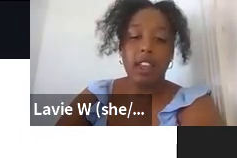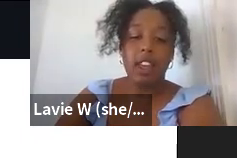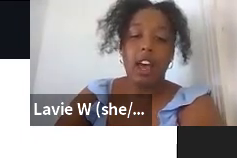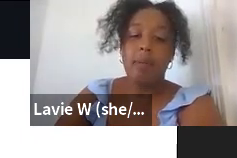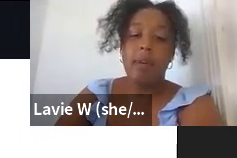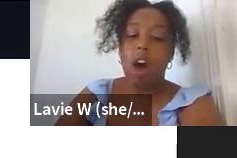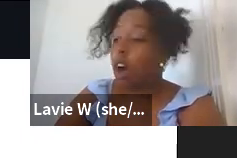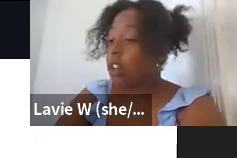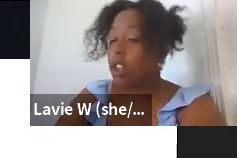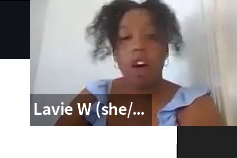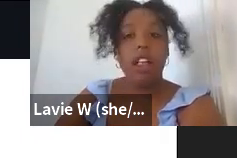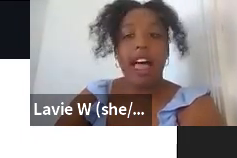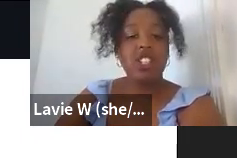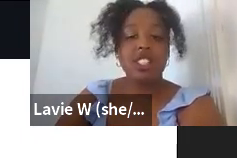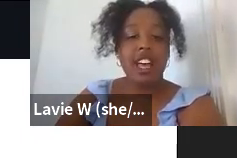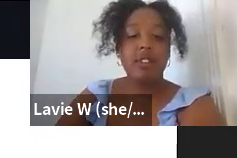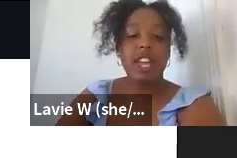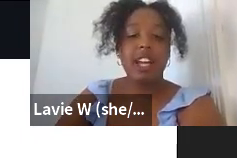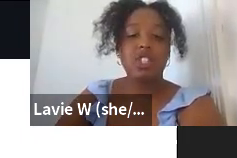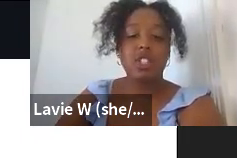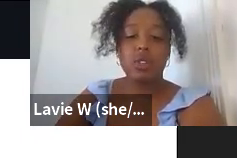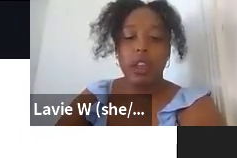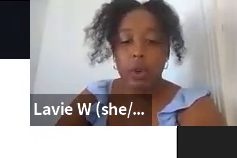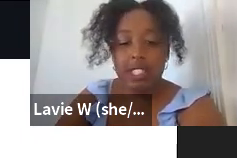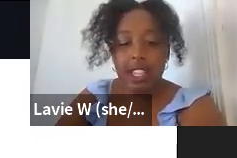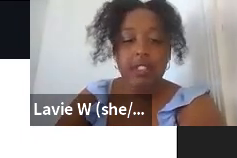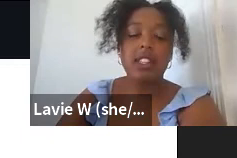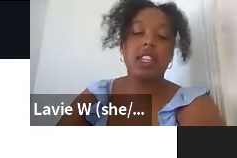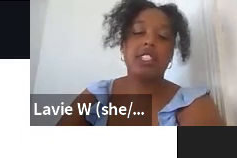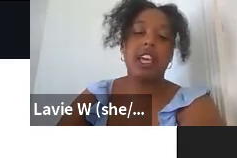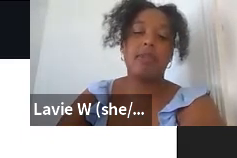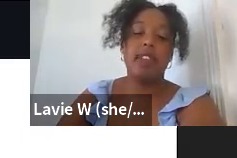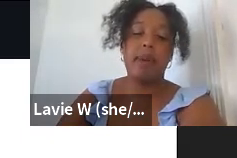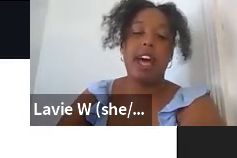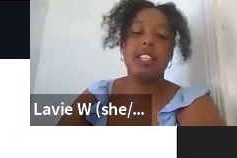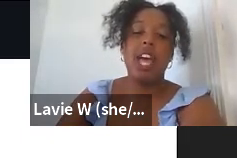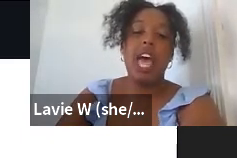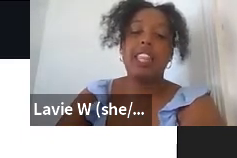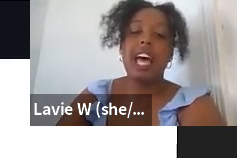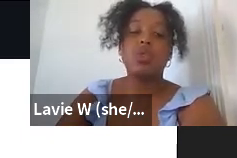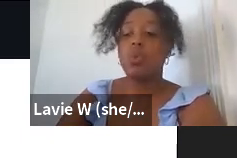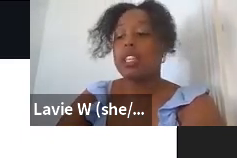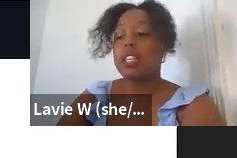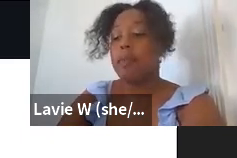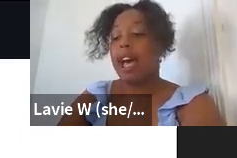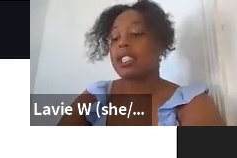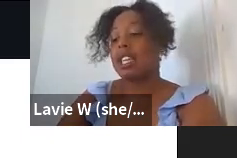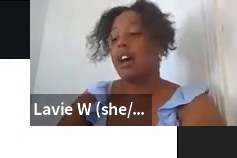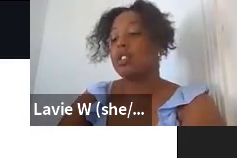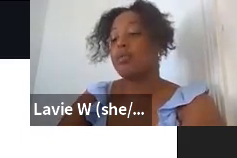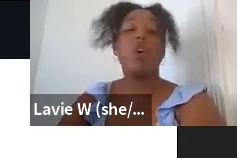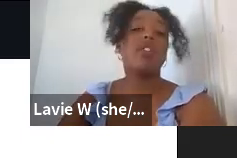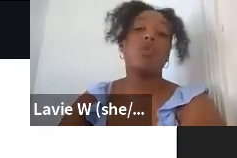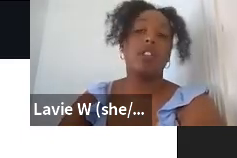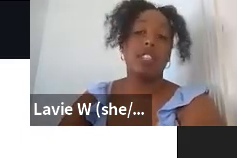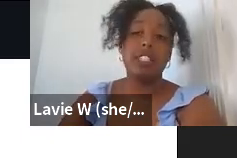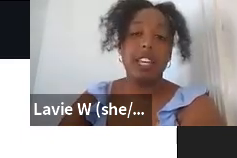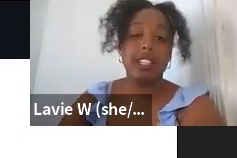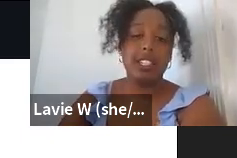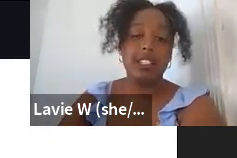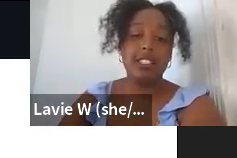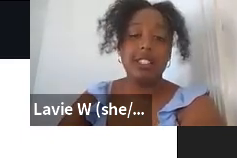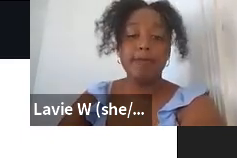having? All actions have a reaction. So there was definitely a type of impact. And that's, the impact counts more than what